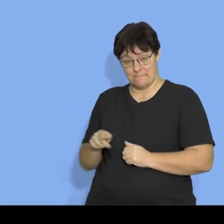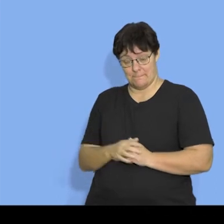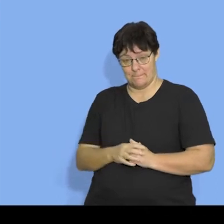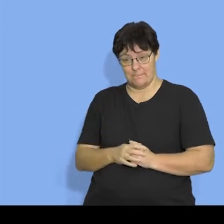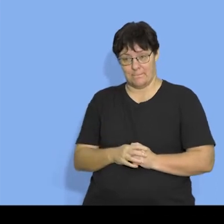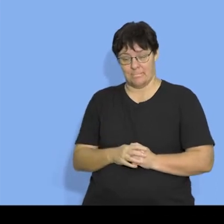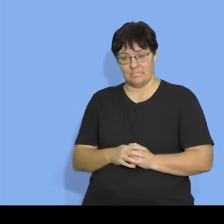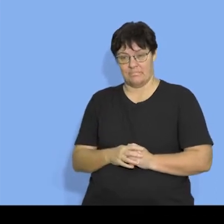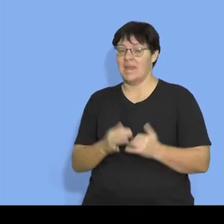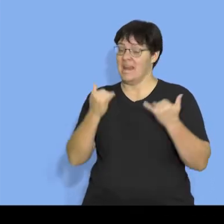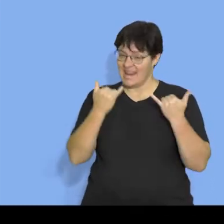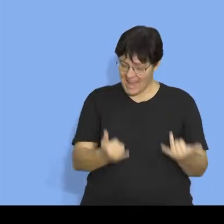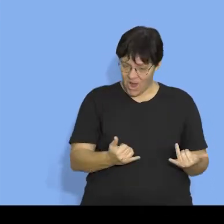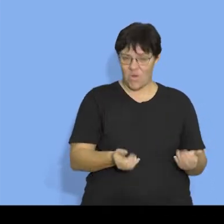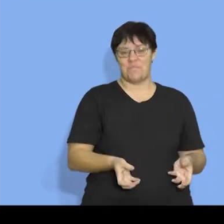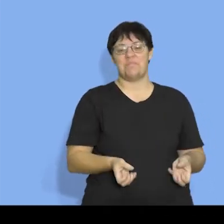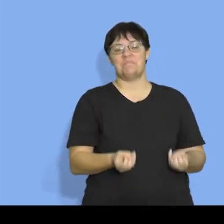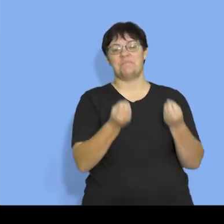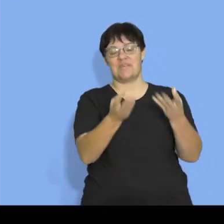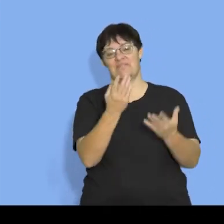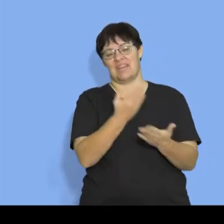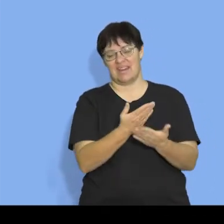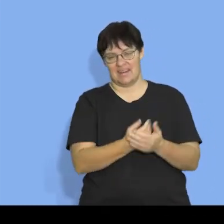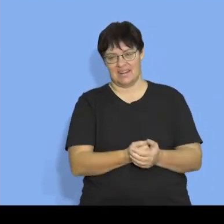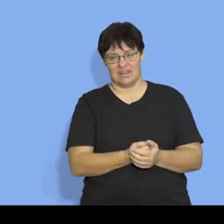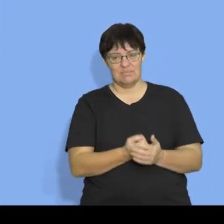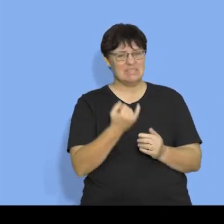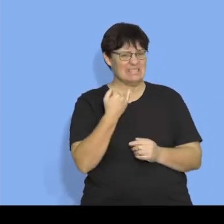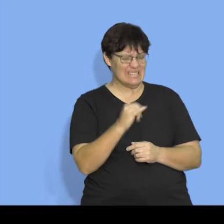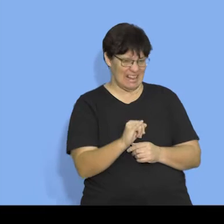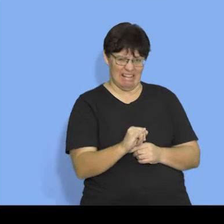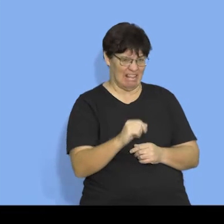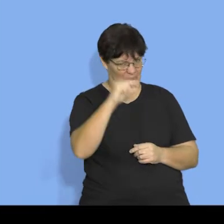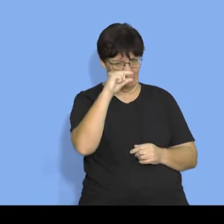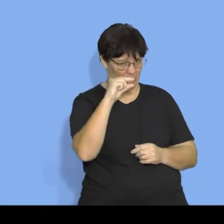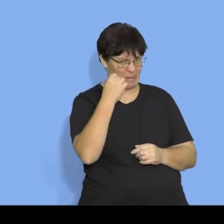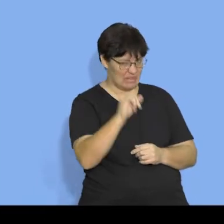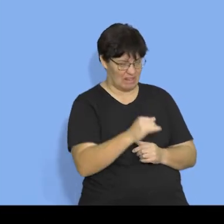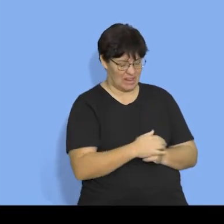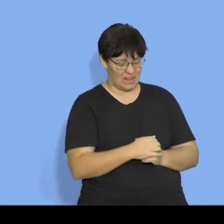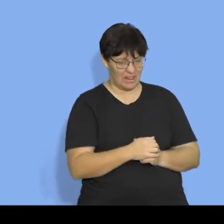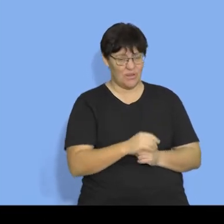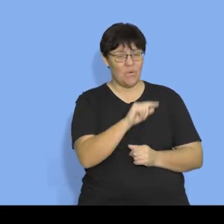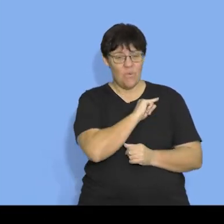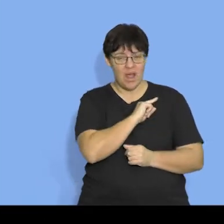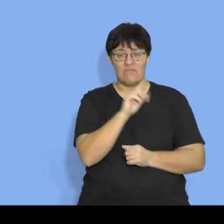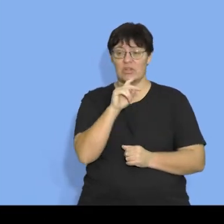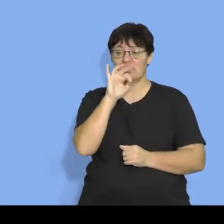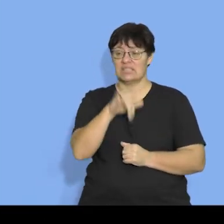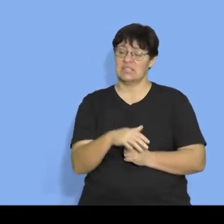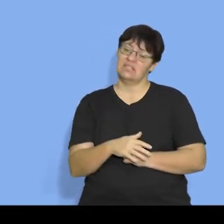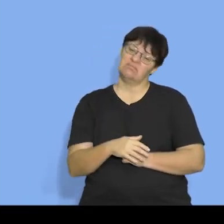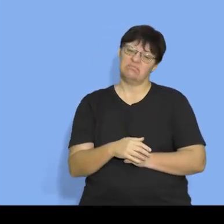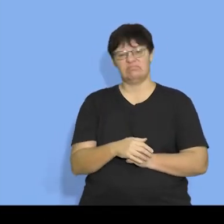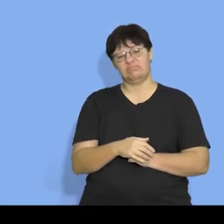mark? Here I can give a velocity now, but it's still going to be very small because her